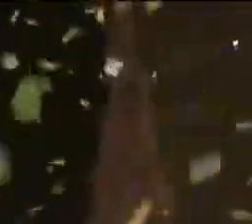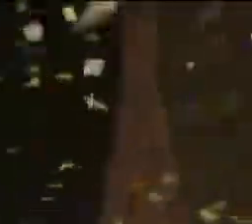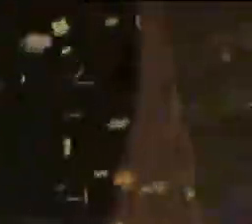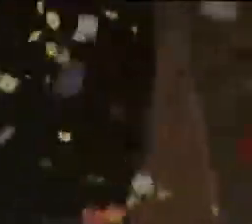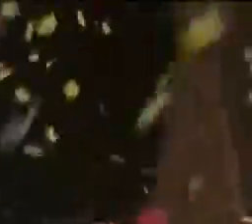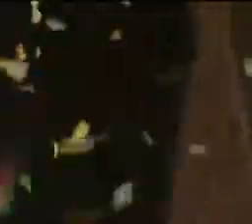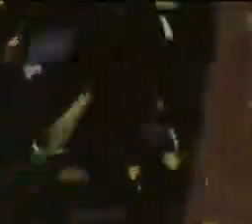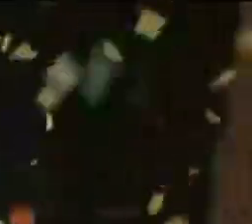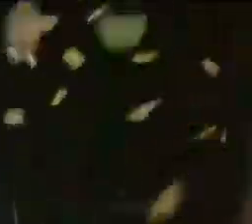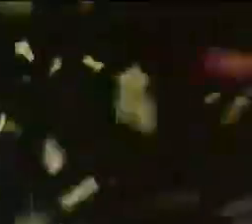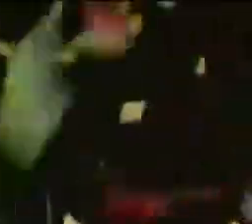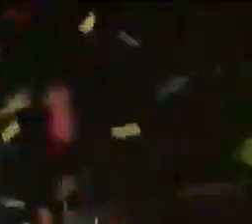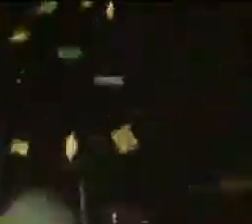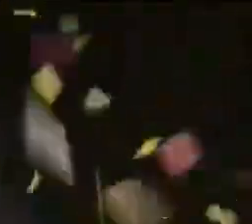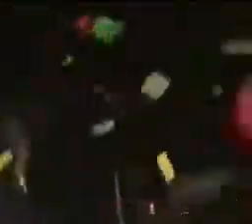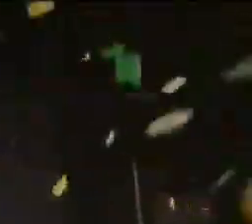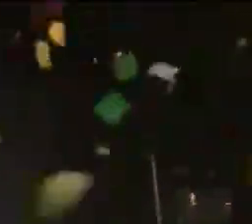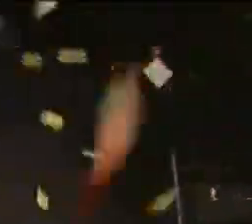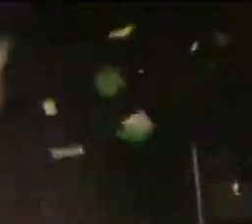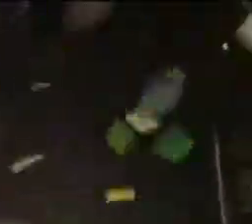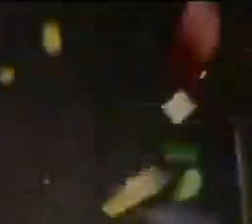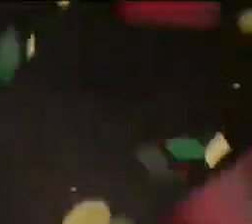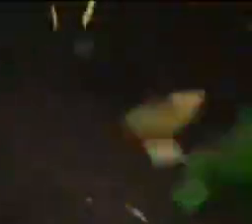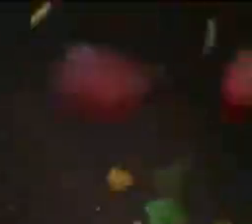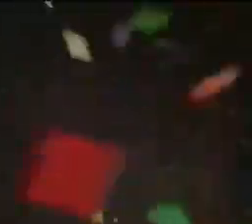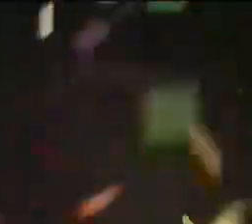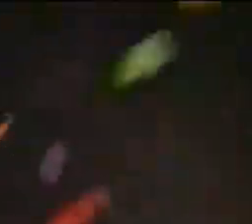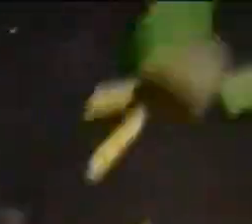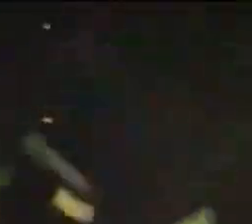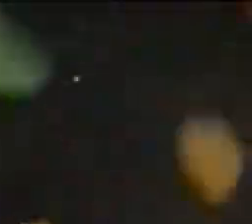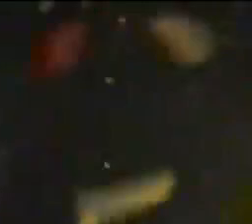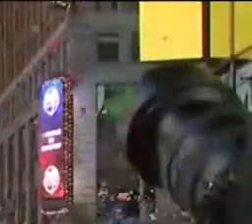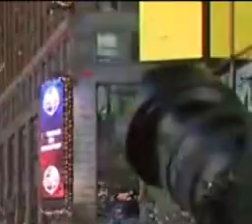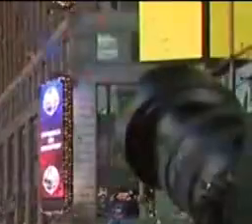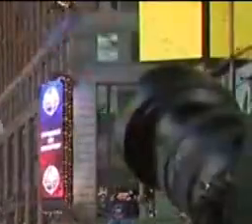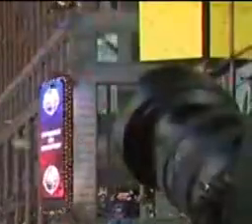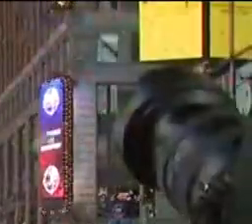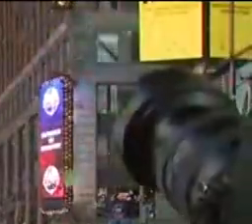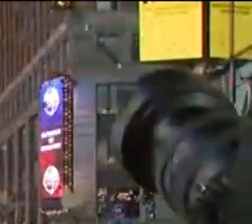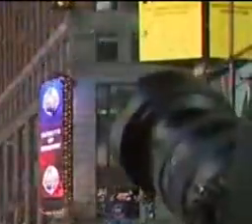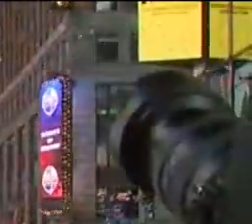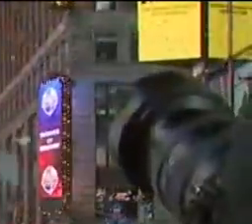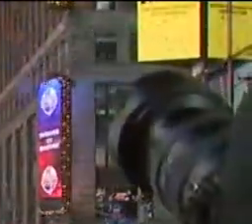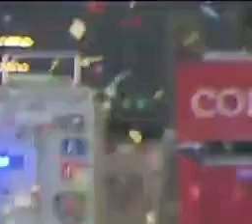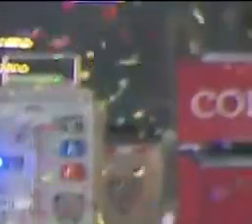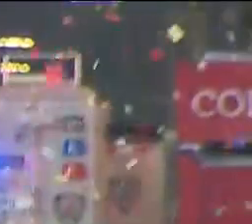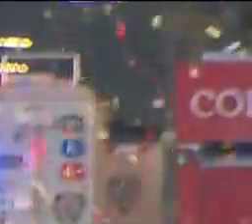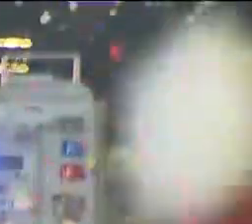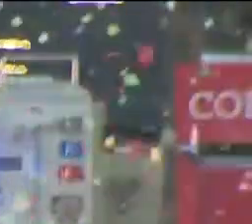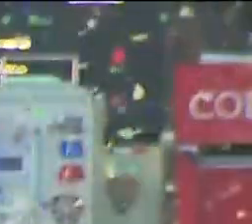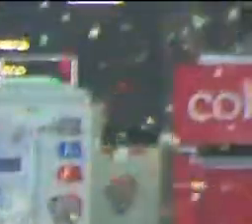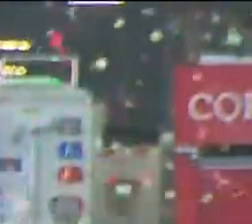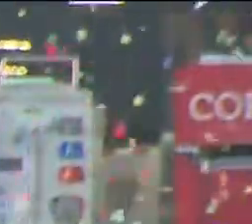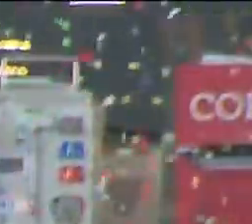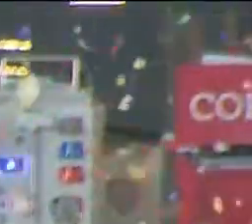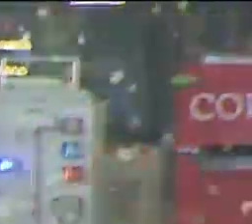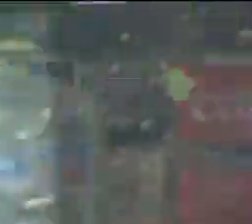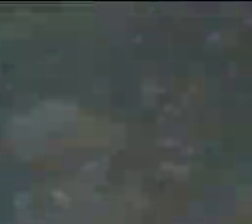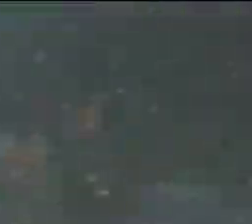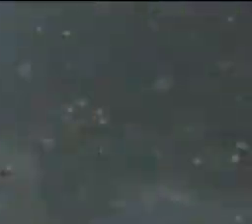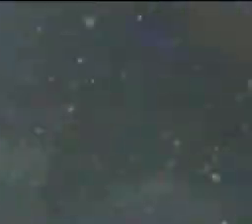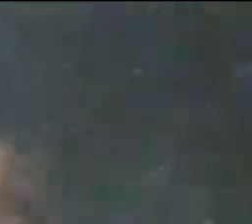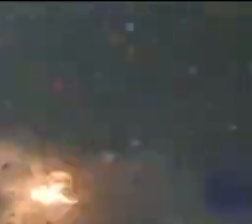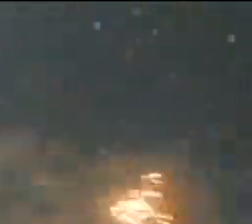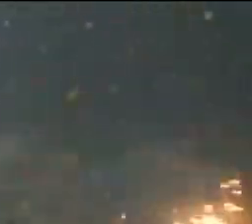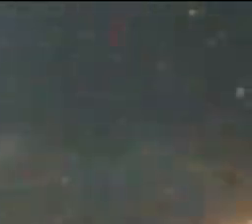Last year, only a few first responders and select essential workers were allowed to attend from socially distant pens. This year,